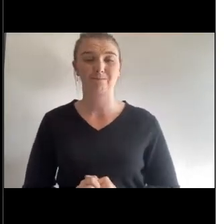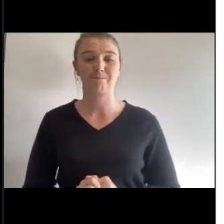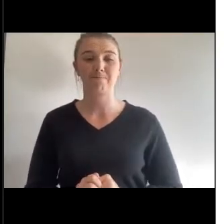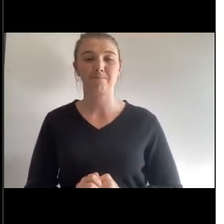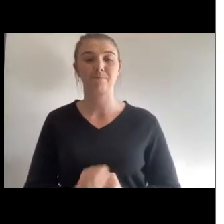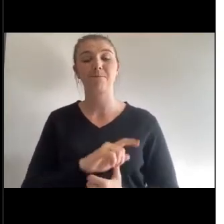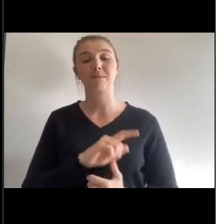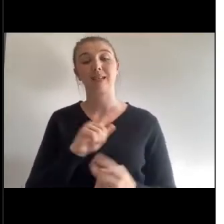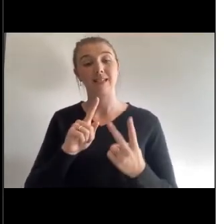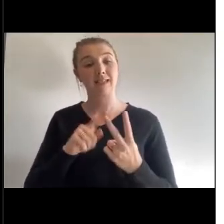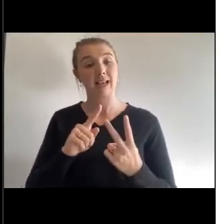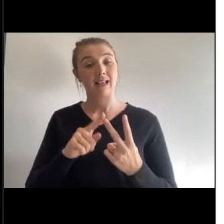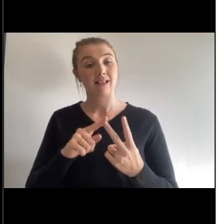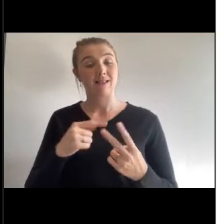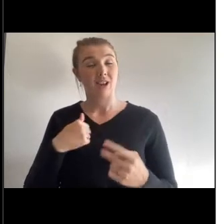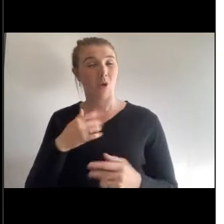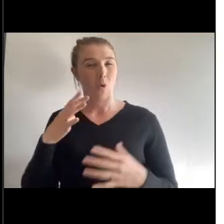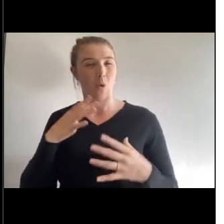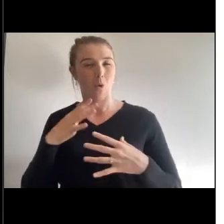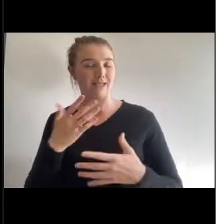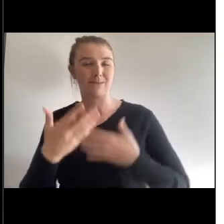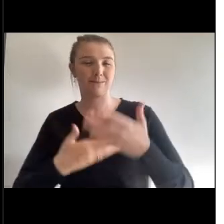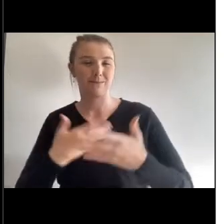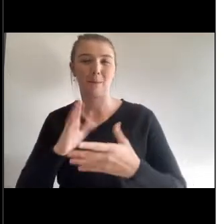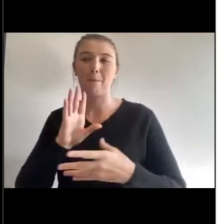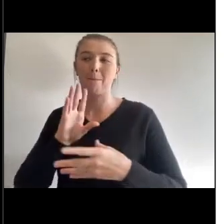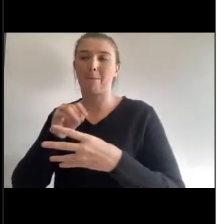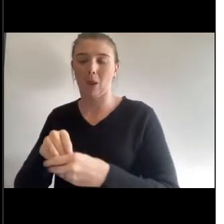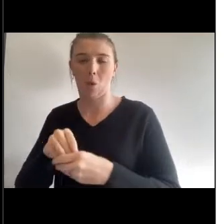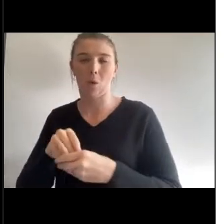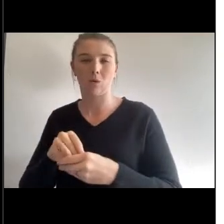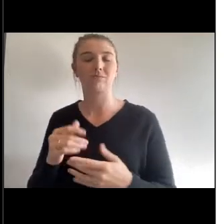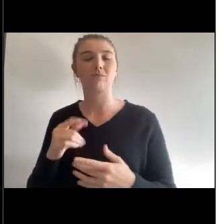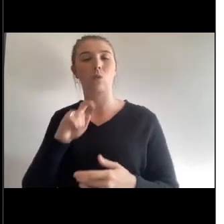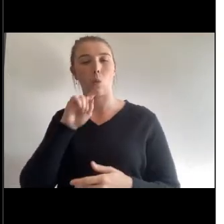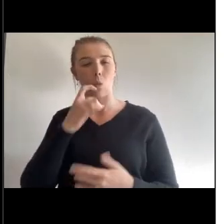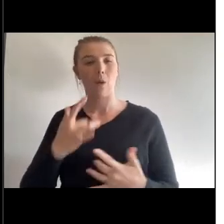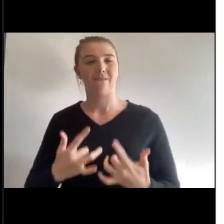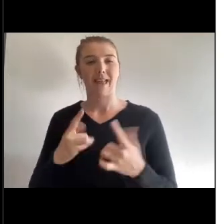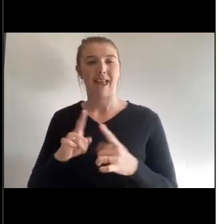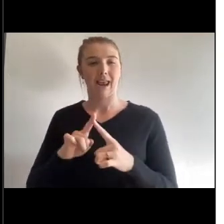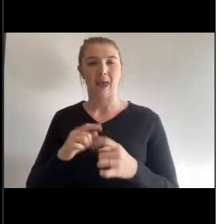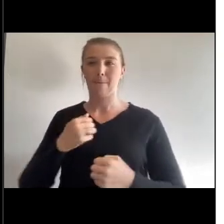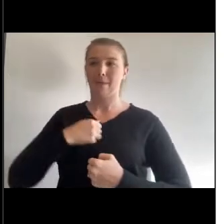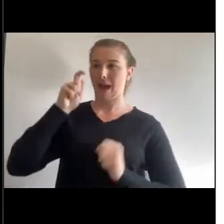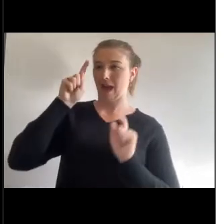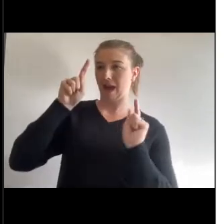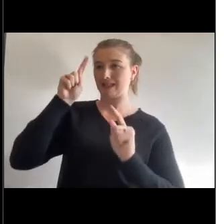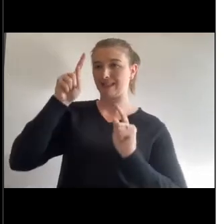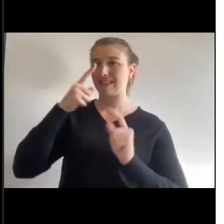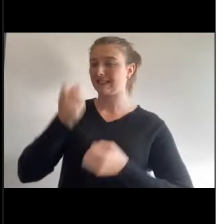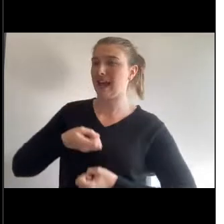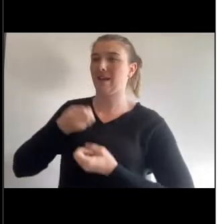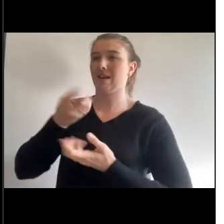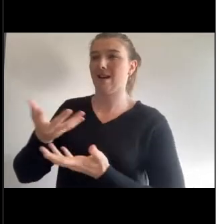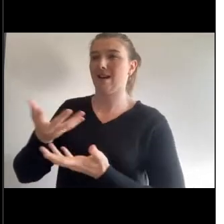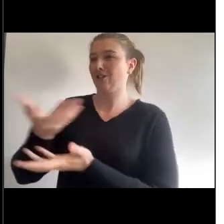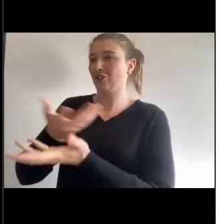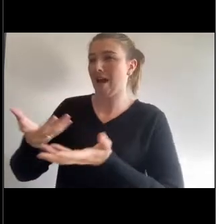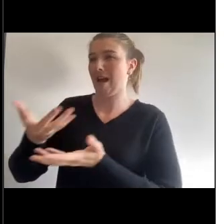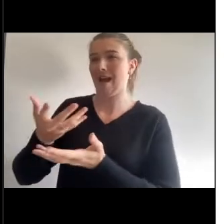on, belonging matters because when you belong, you feel more able to share your ideas. You feel less likely to be judged